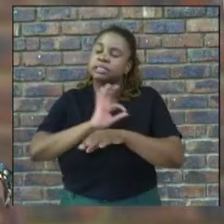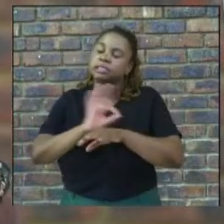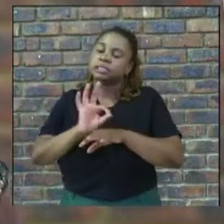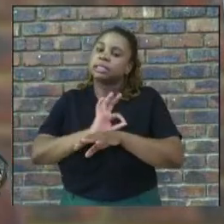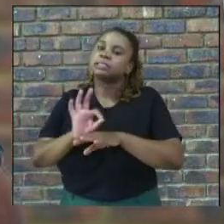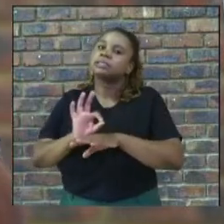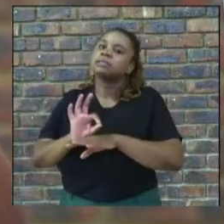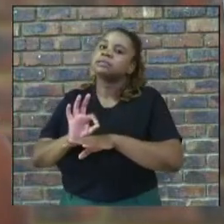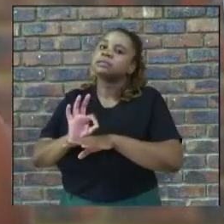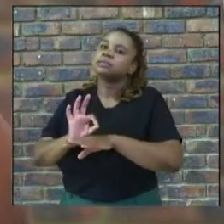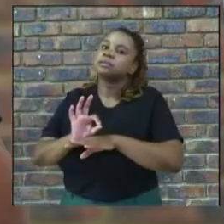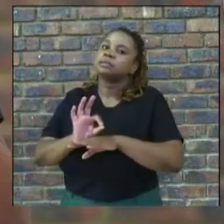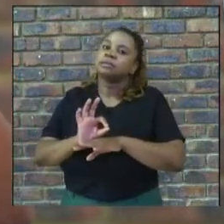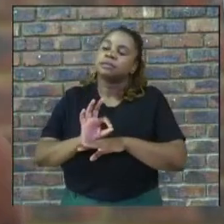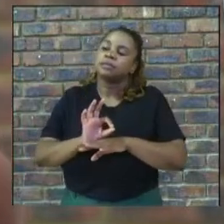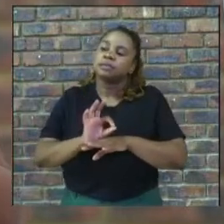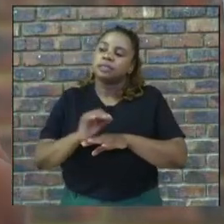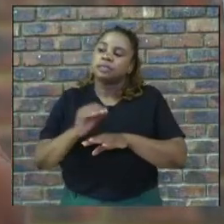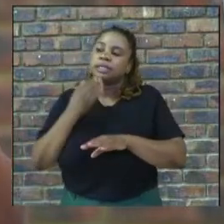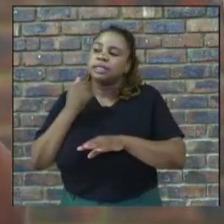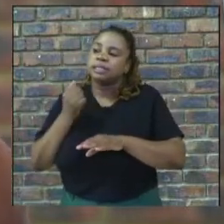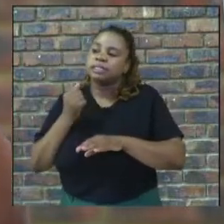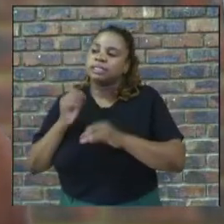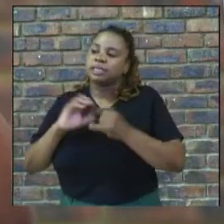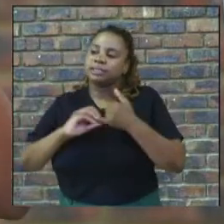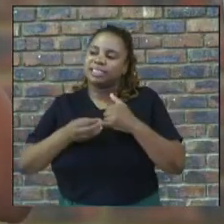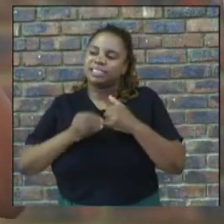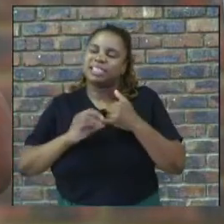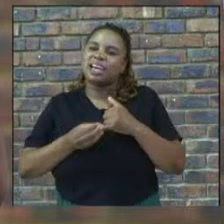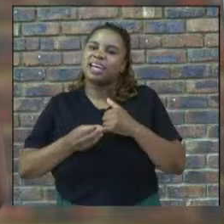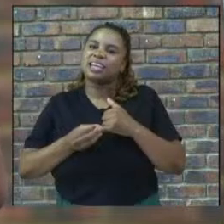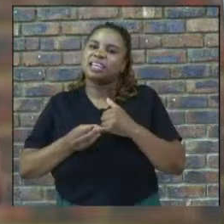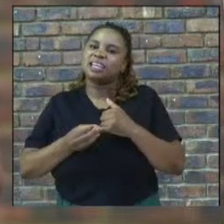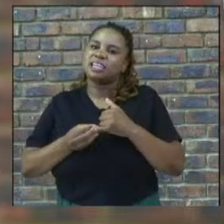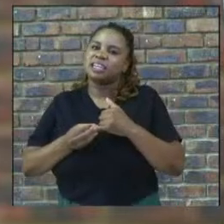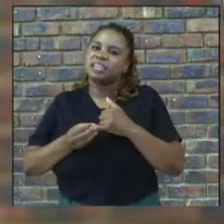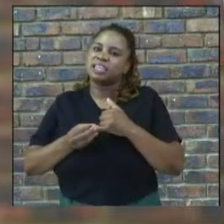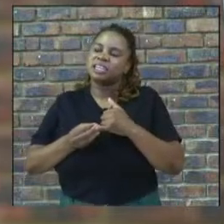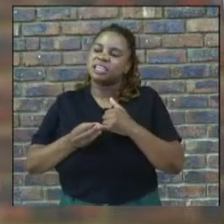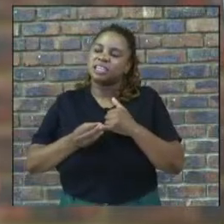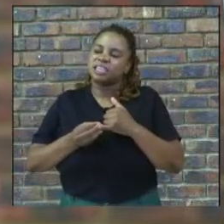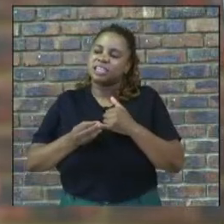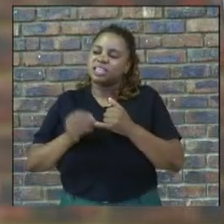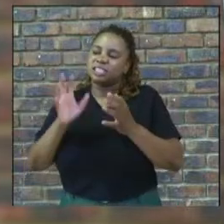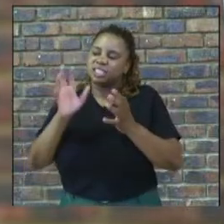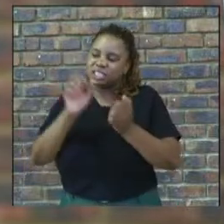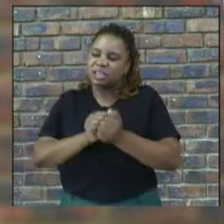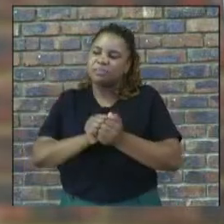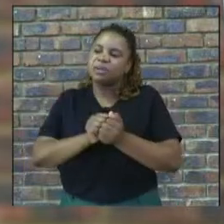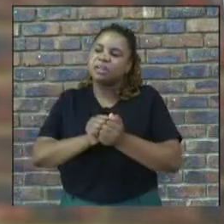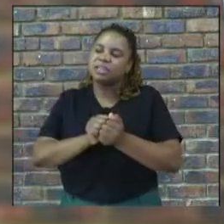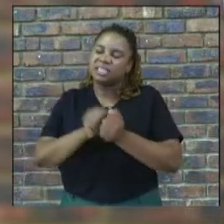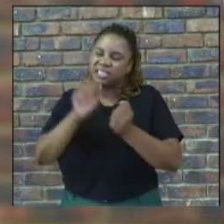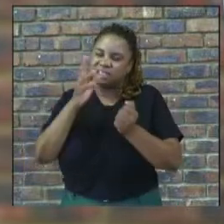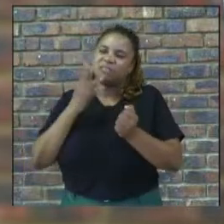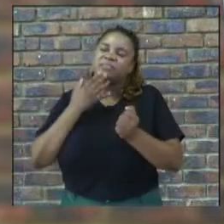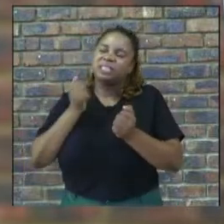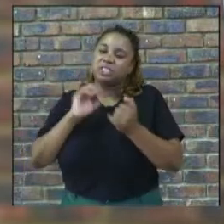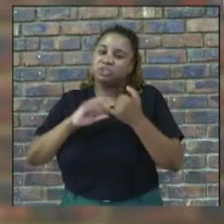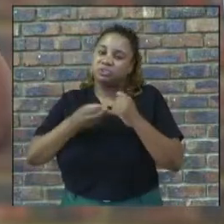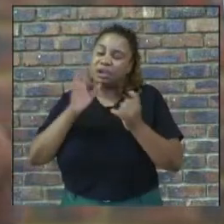now, let's really try, although in a summative fashion, to try to respond to